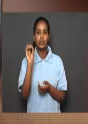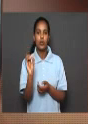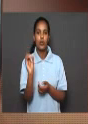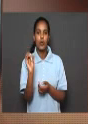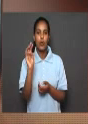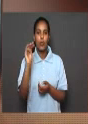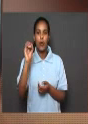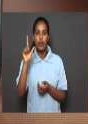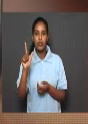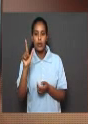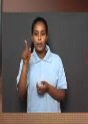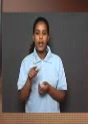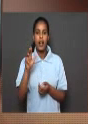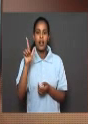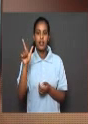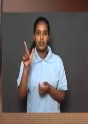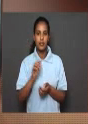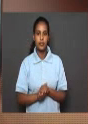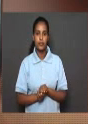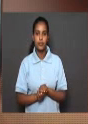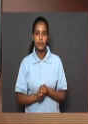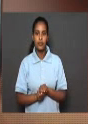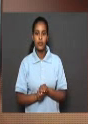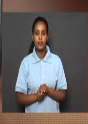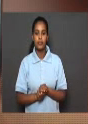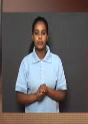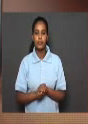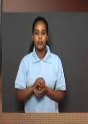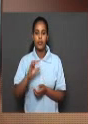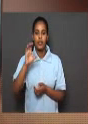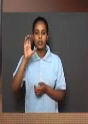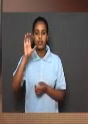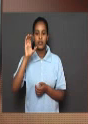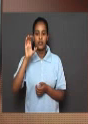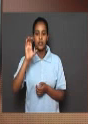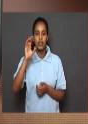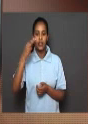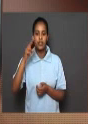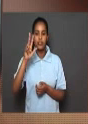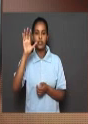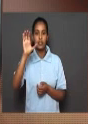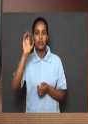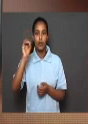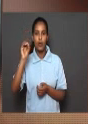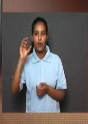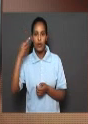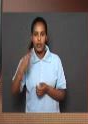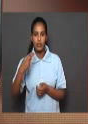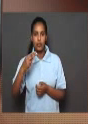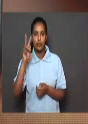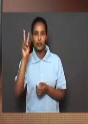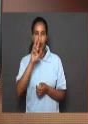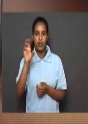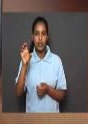0.10 moles per liter of acetic acid in a 200